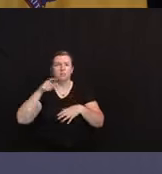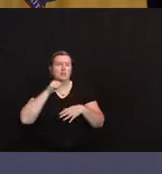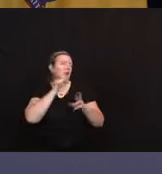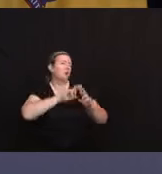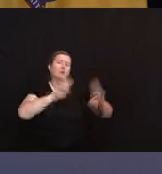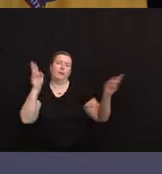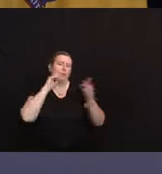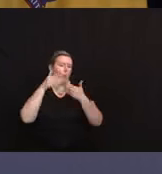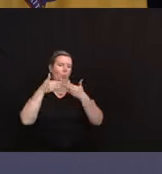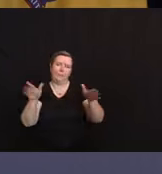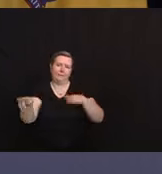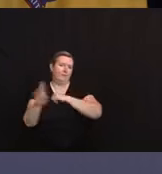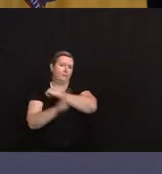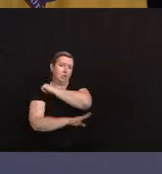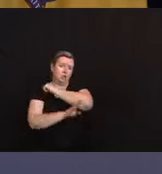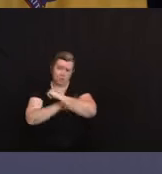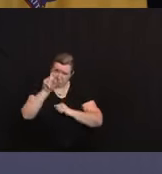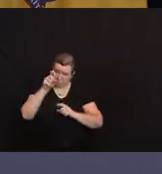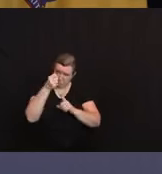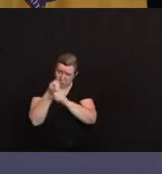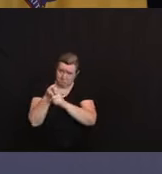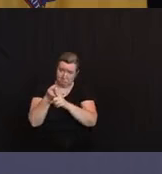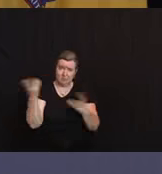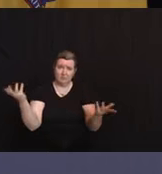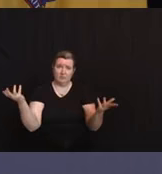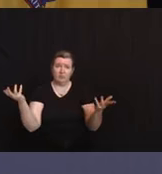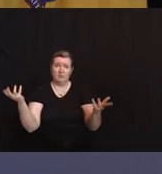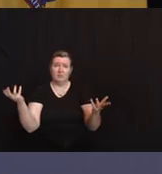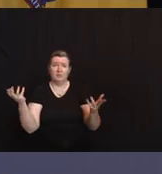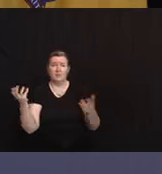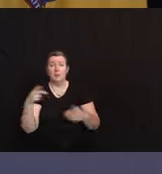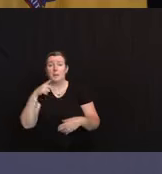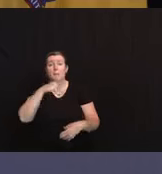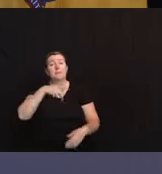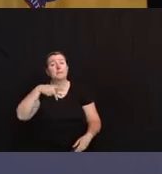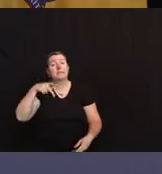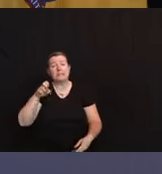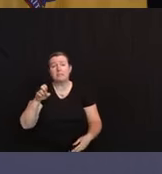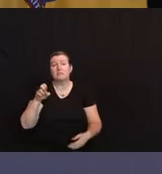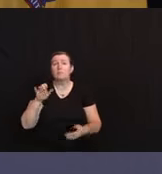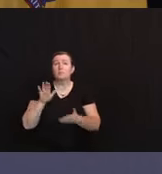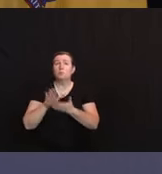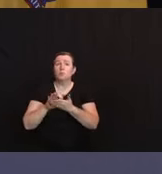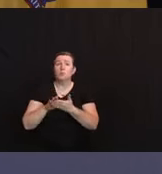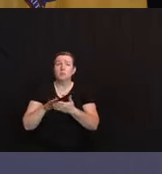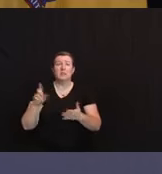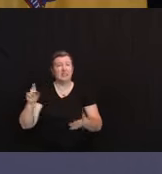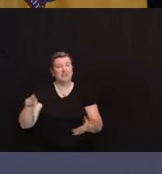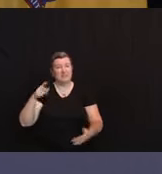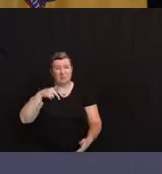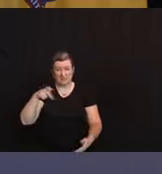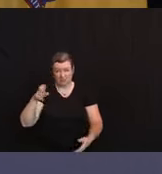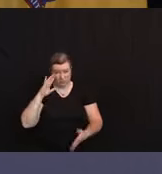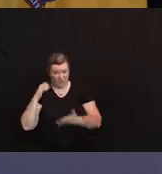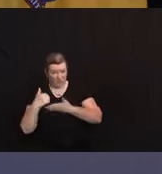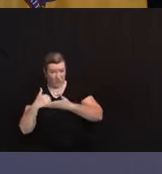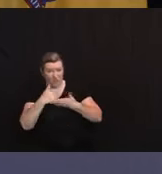with PPE, will the state be able to help districts get the equipment they need to reopen? Thanks.